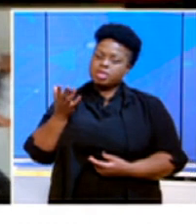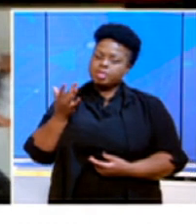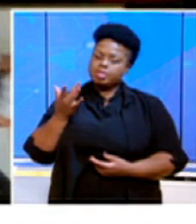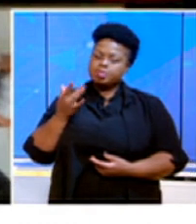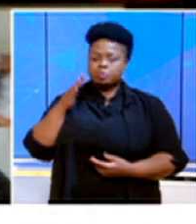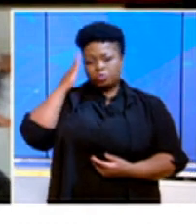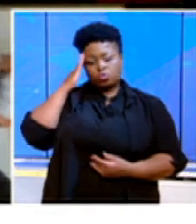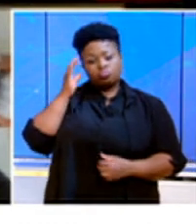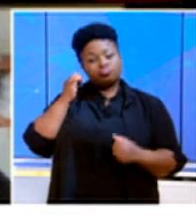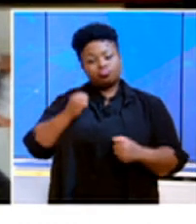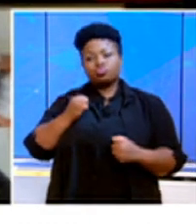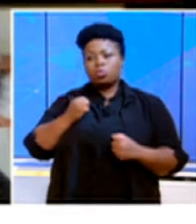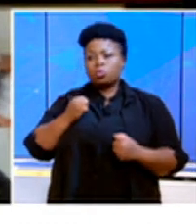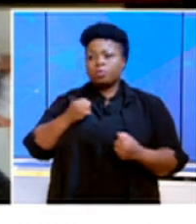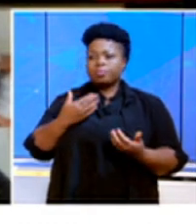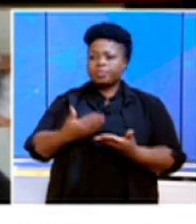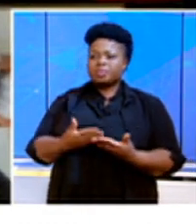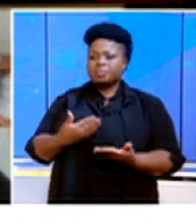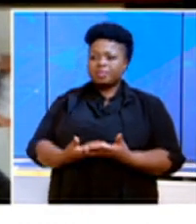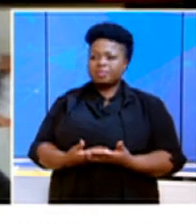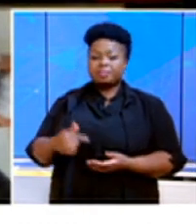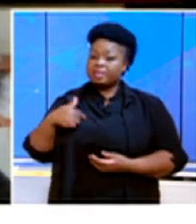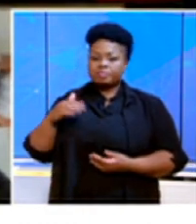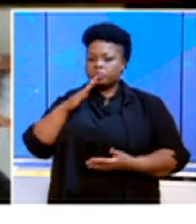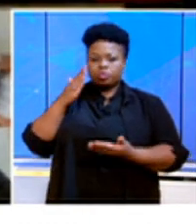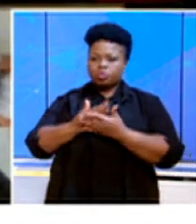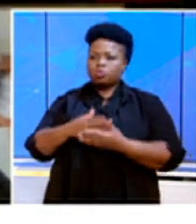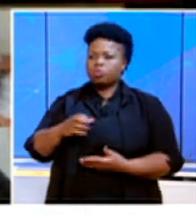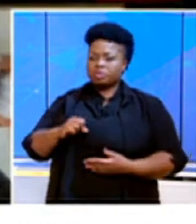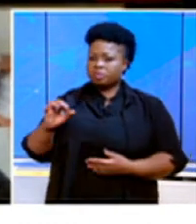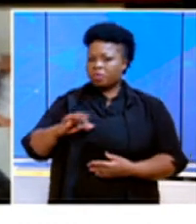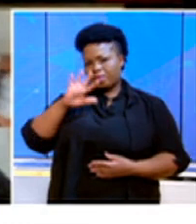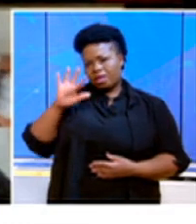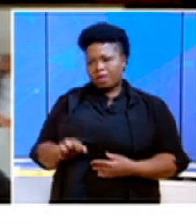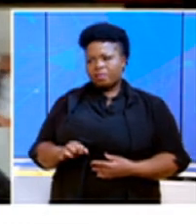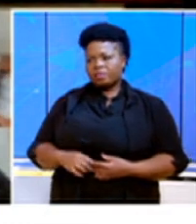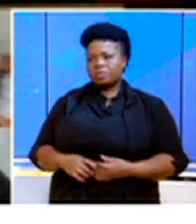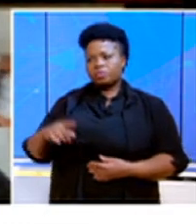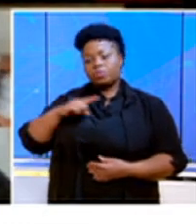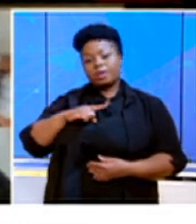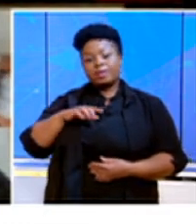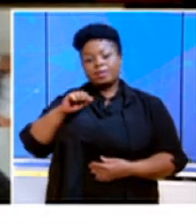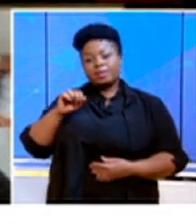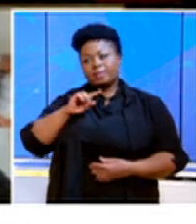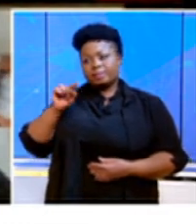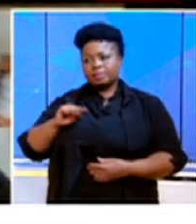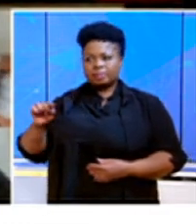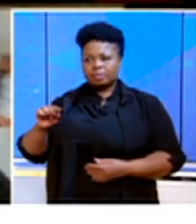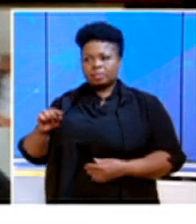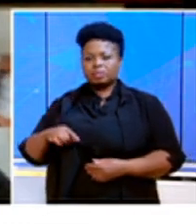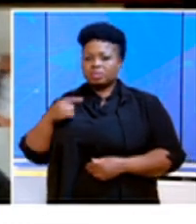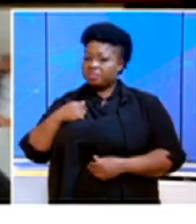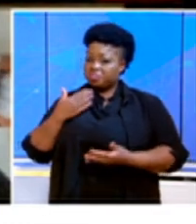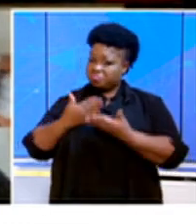very strong probabilities, although not absolutely certain within the South African context, is that, for instance, the AstraZeneca vaccine would